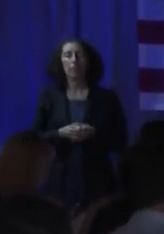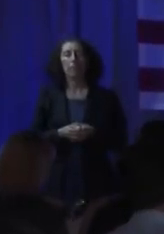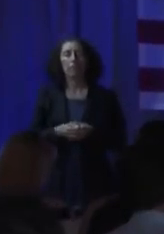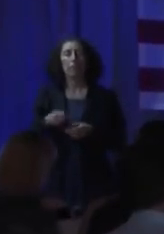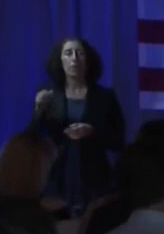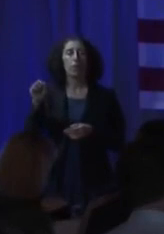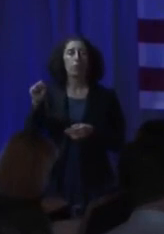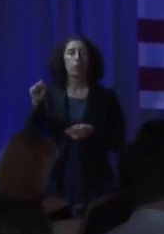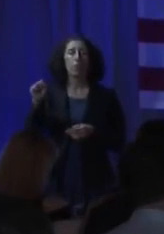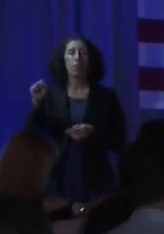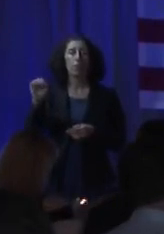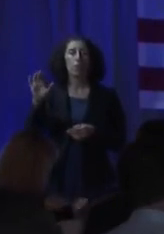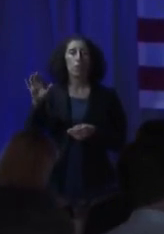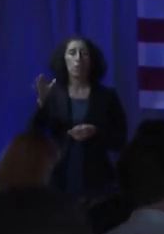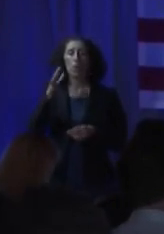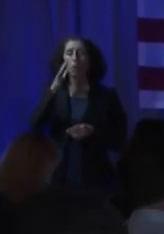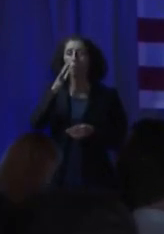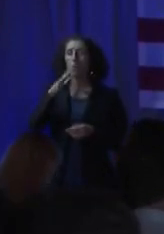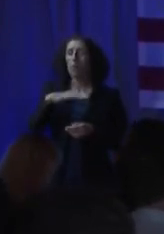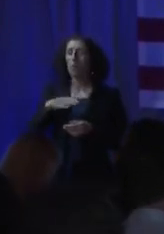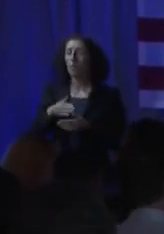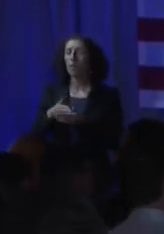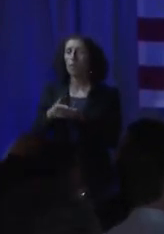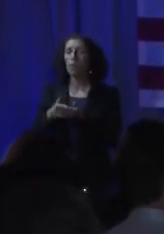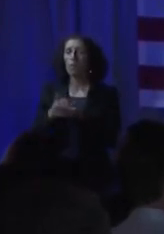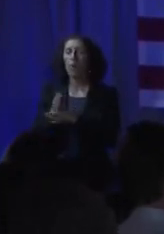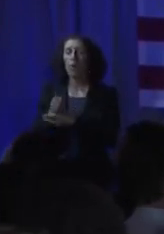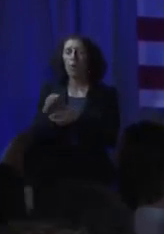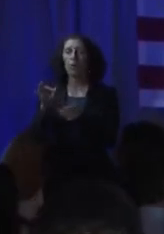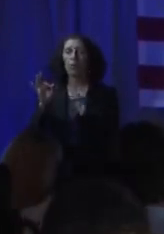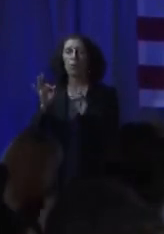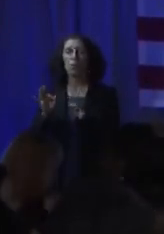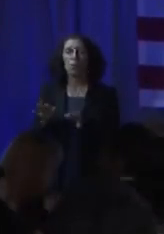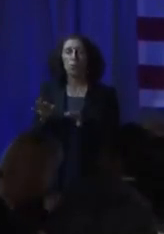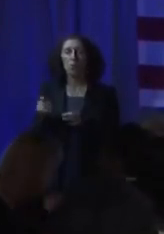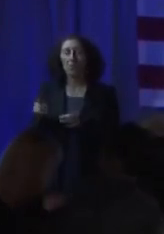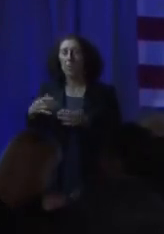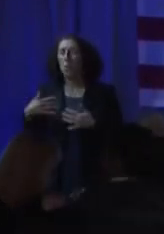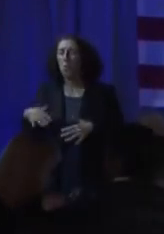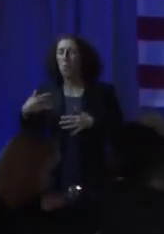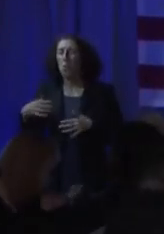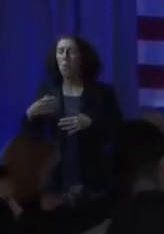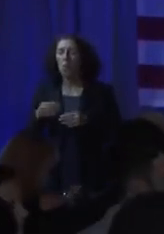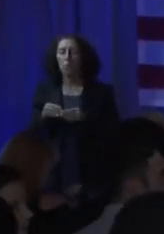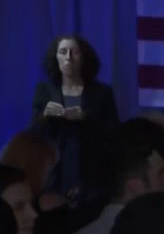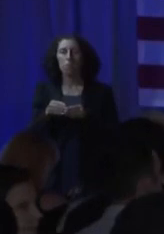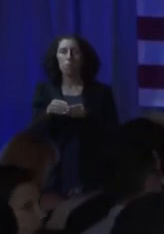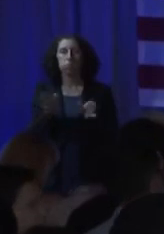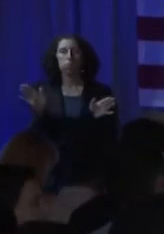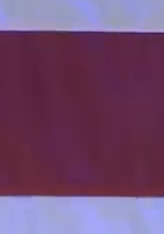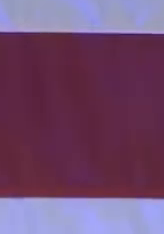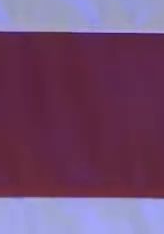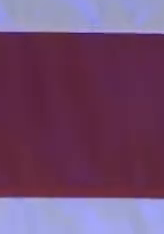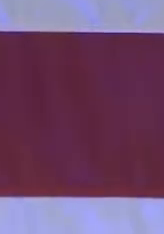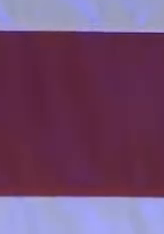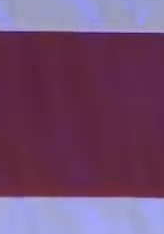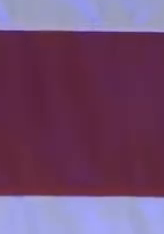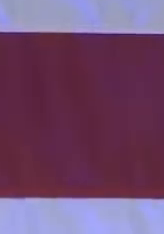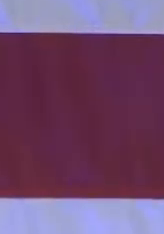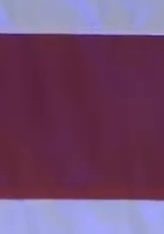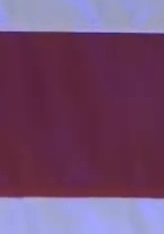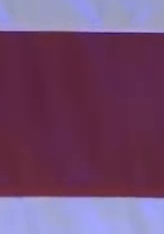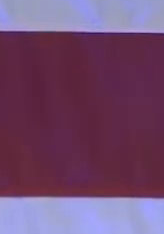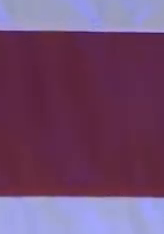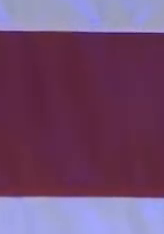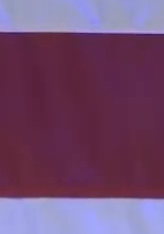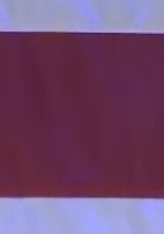program minutes after the polls closed. Senate Majority Leader Chuck Schumer was the leadoff speaker. If you're doing